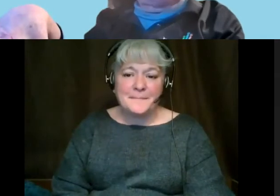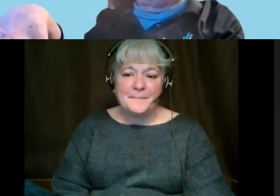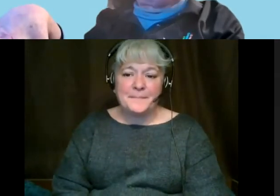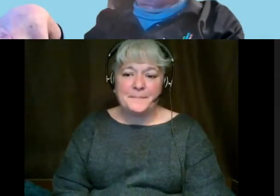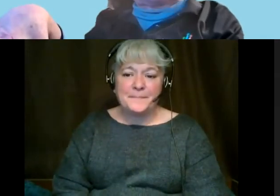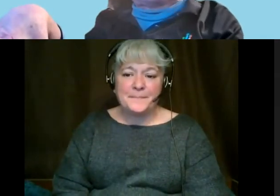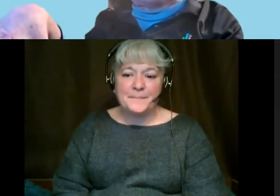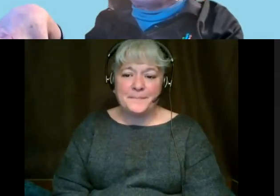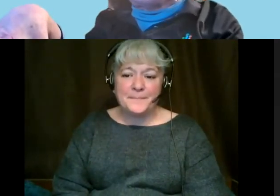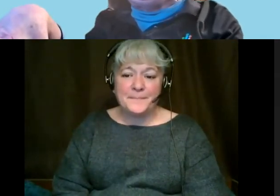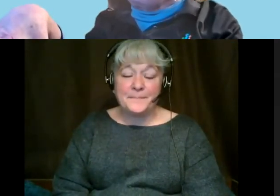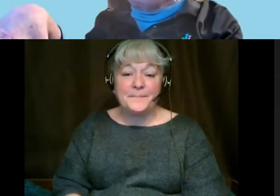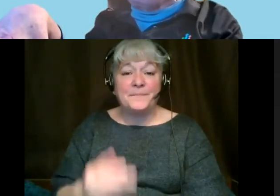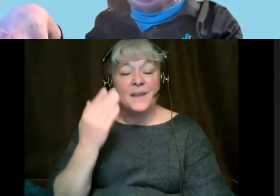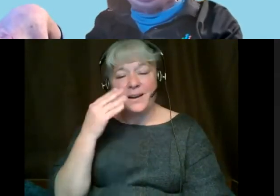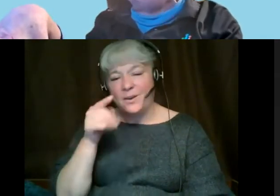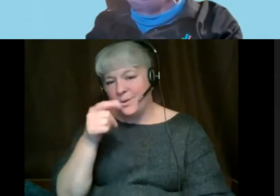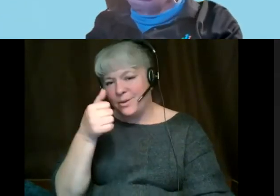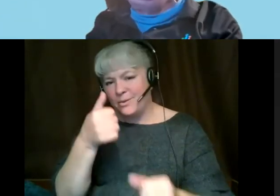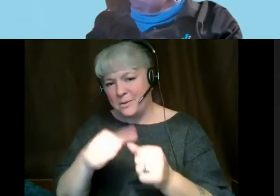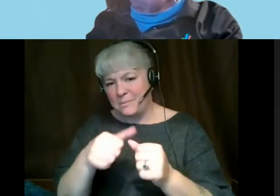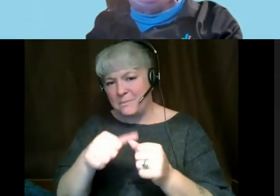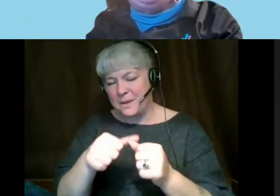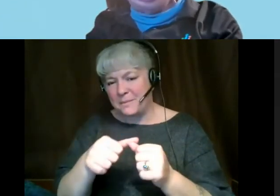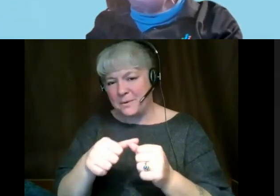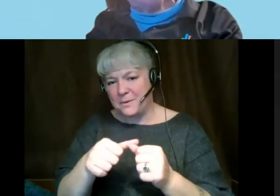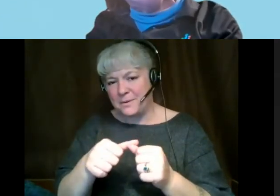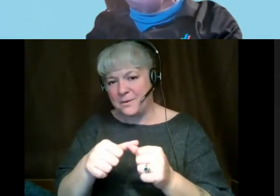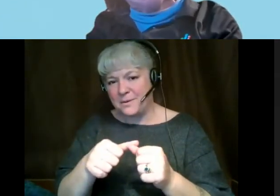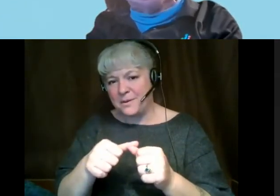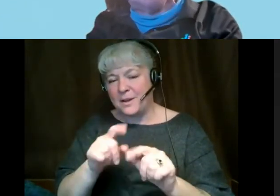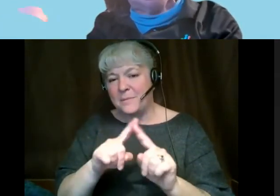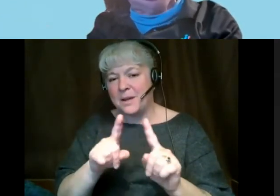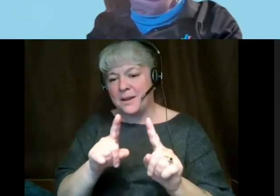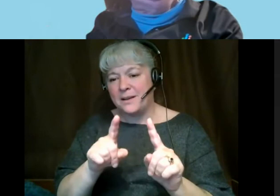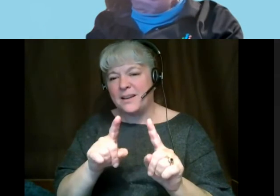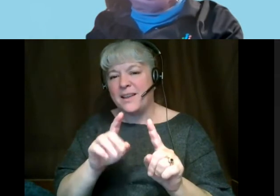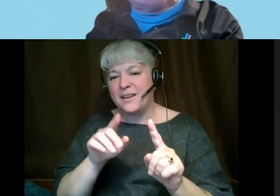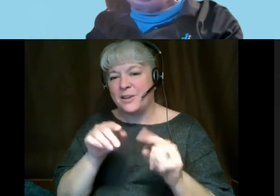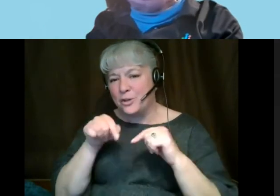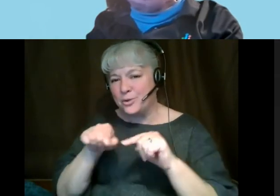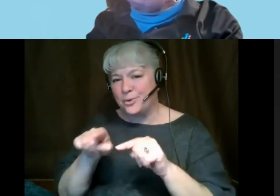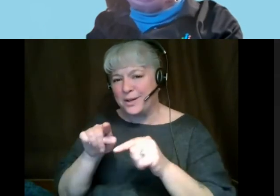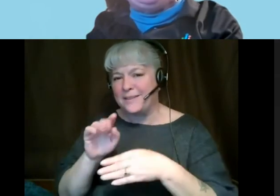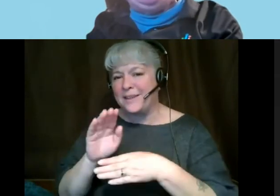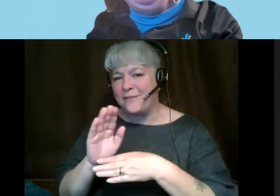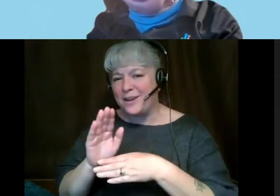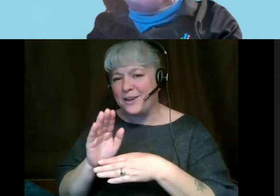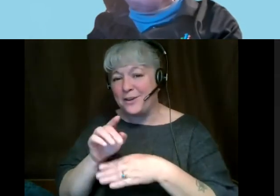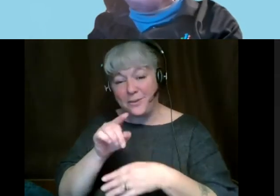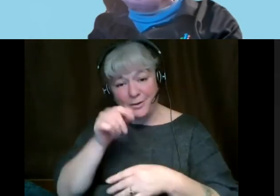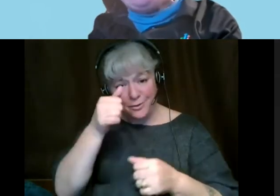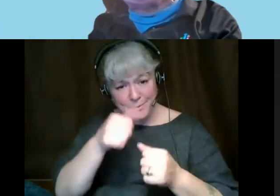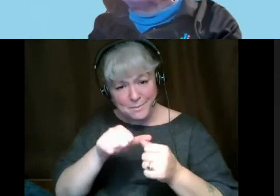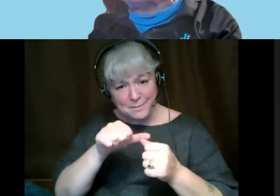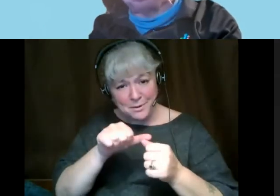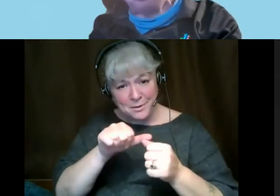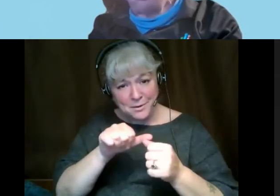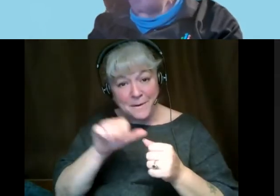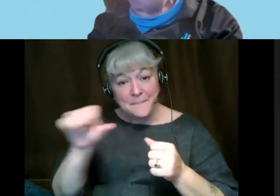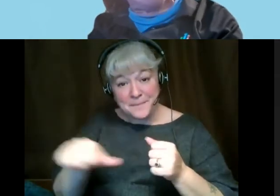I don't know if you remember that, but it's not on the video. Remember that other